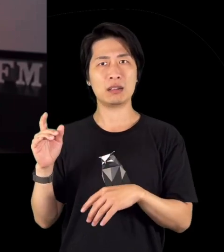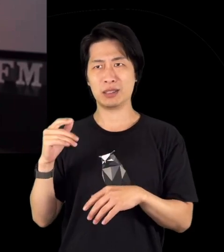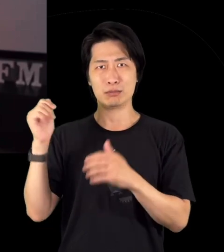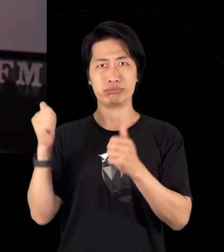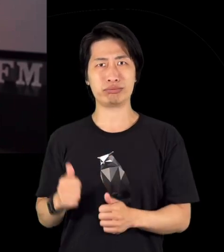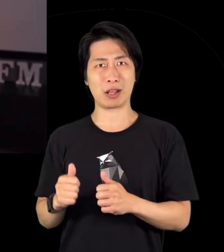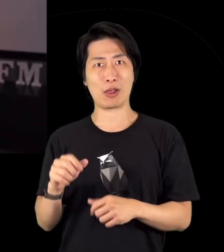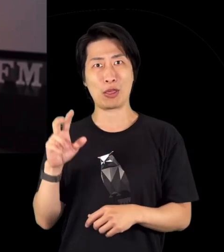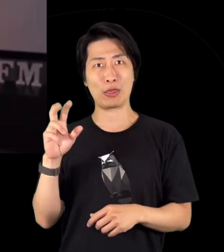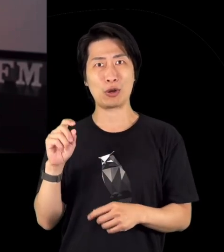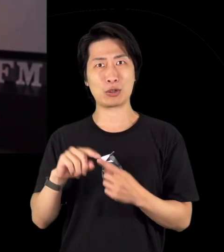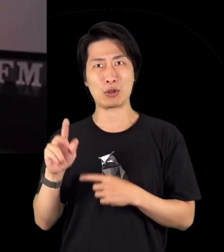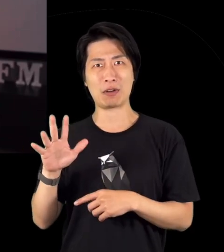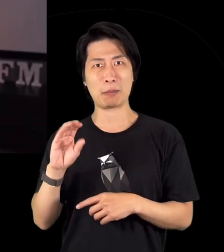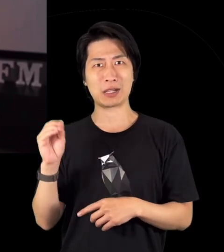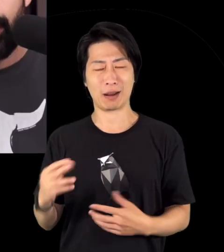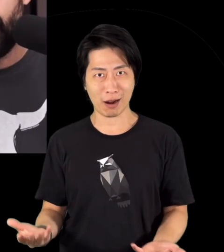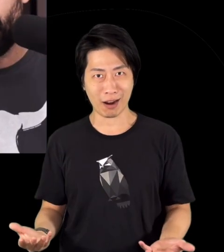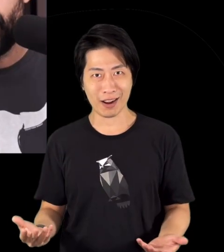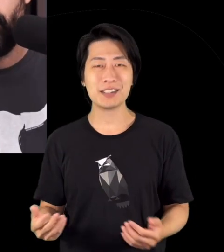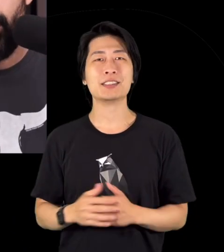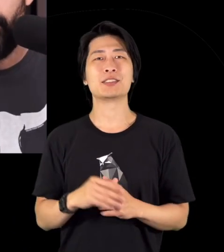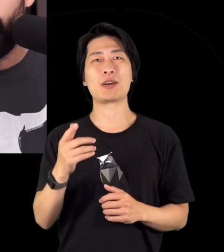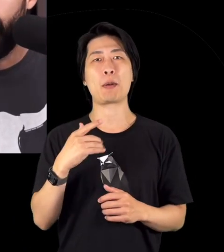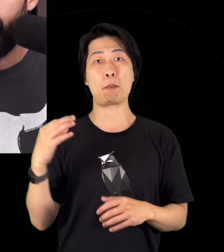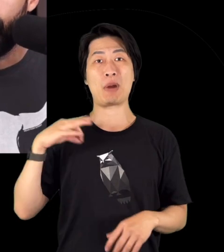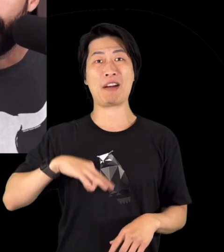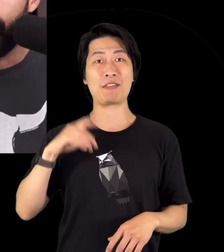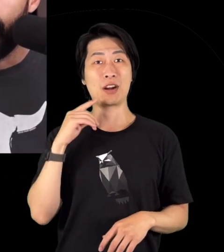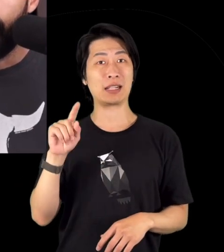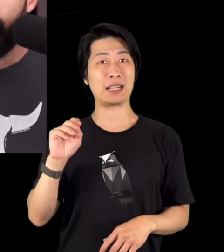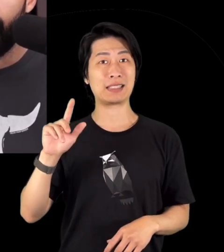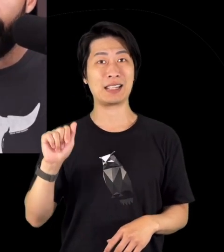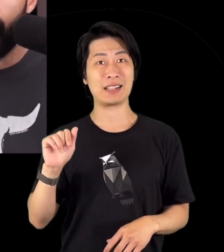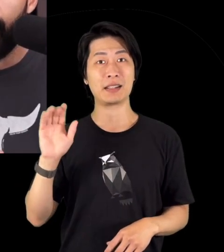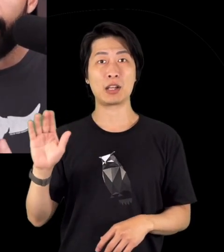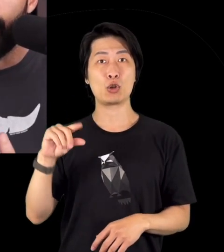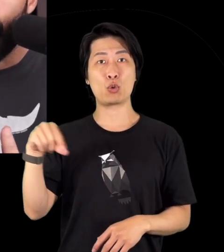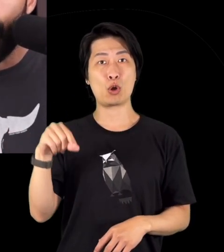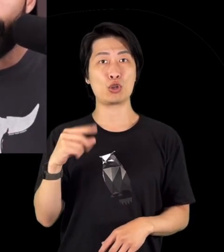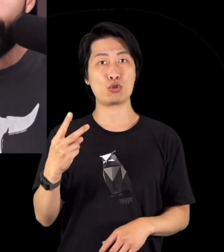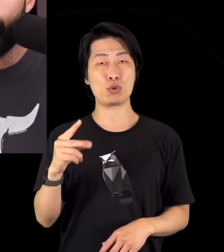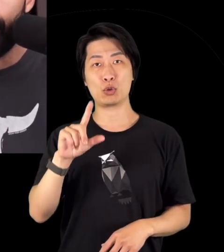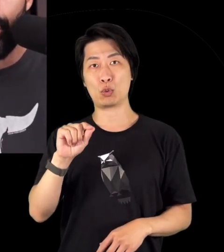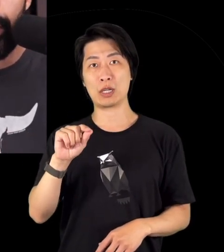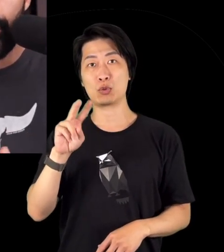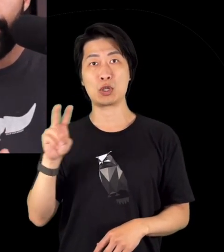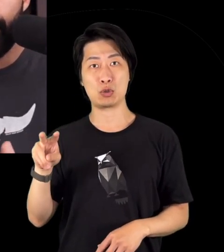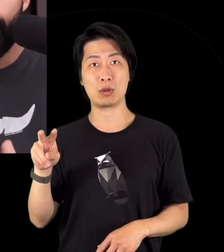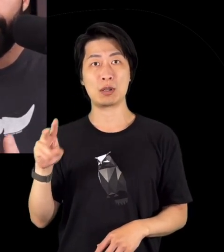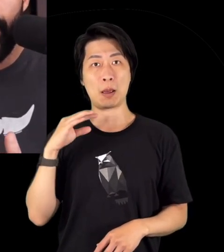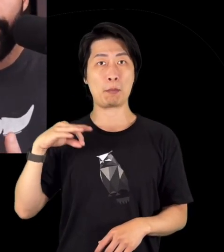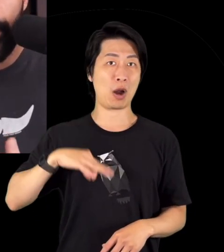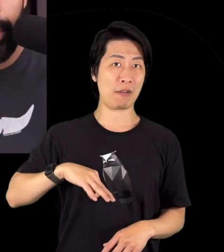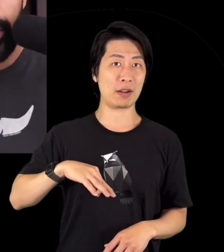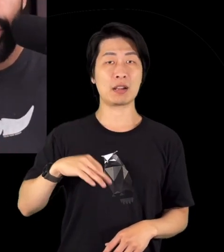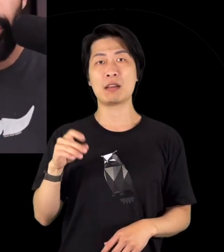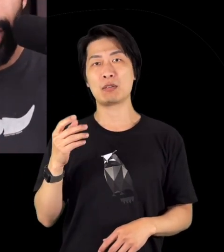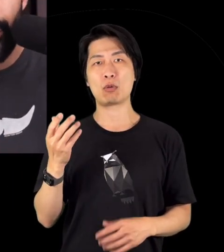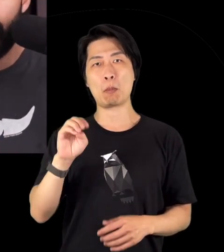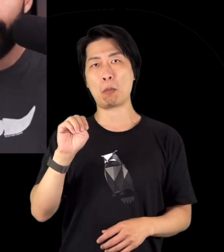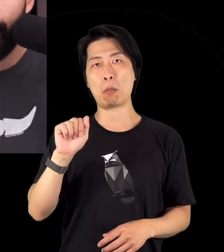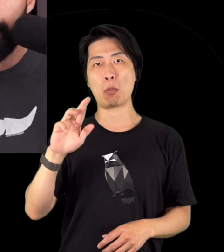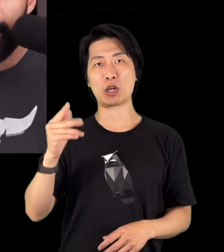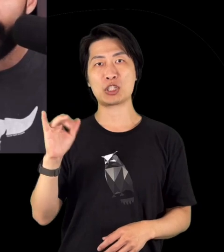35% depreciation hit on the car you have in your driveway. And as far as profitability goes for the company, if I look at their Q2 2022 profitability